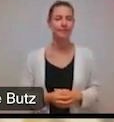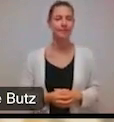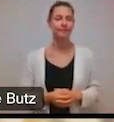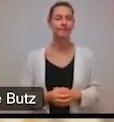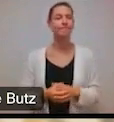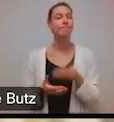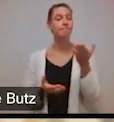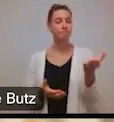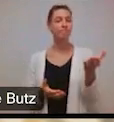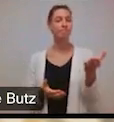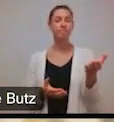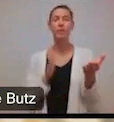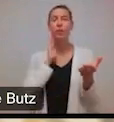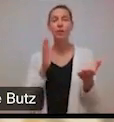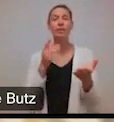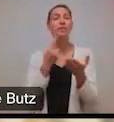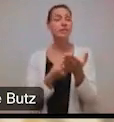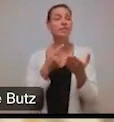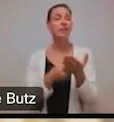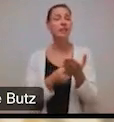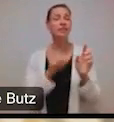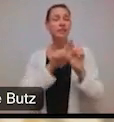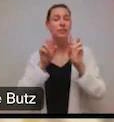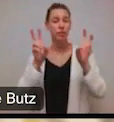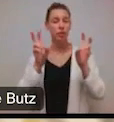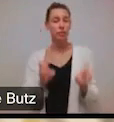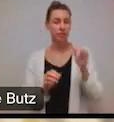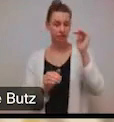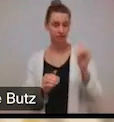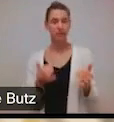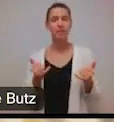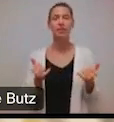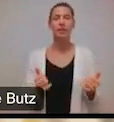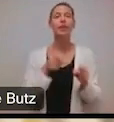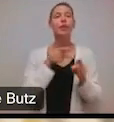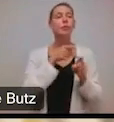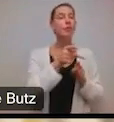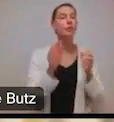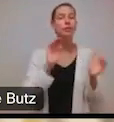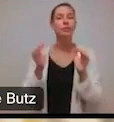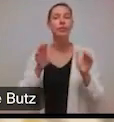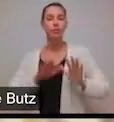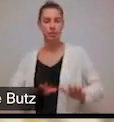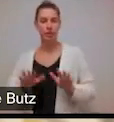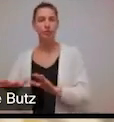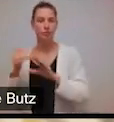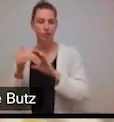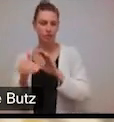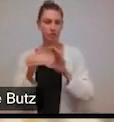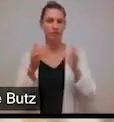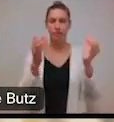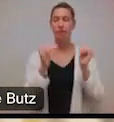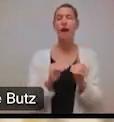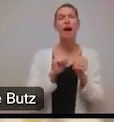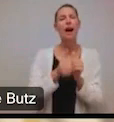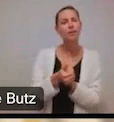These are the topics that we're going to cover today: professional versus casual emails, how to know whether